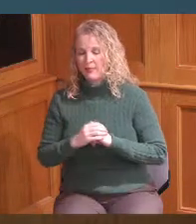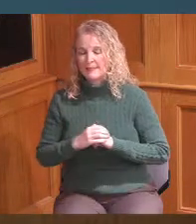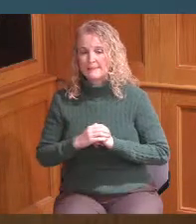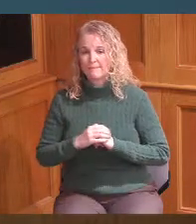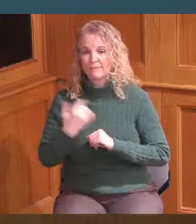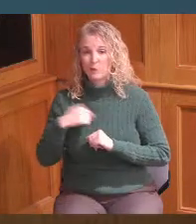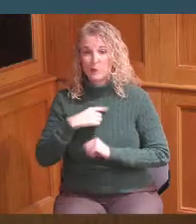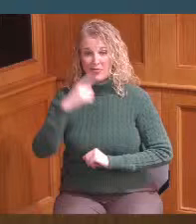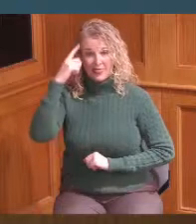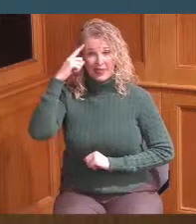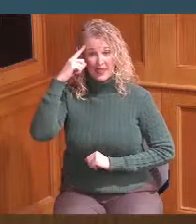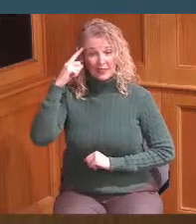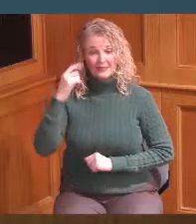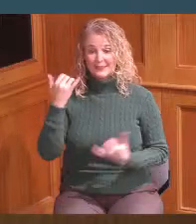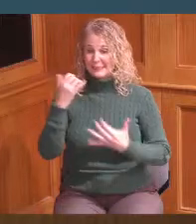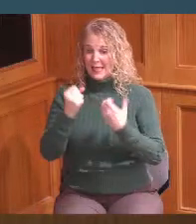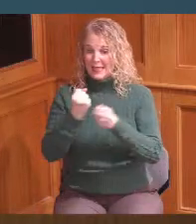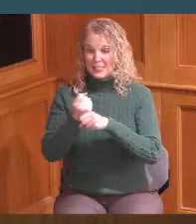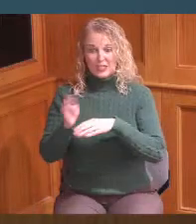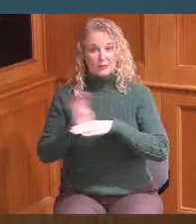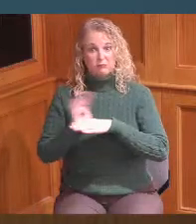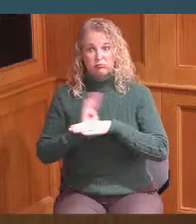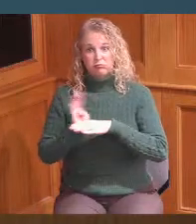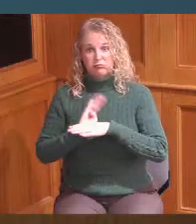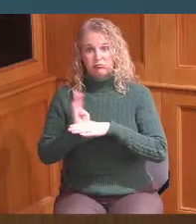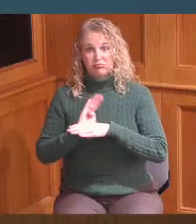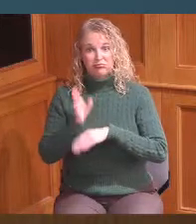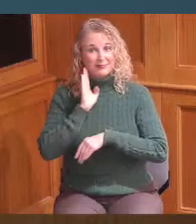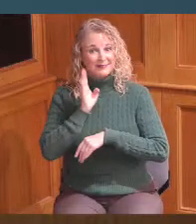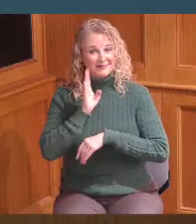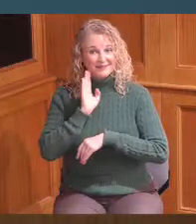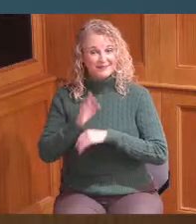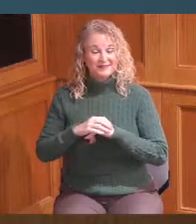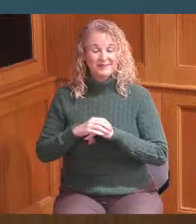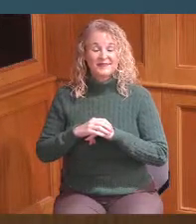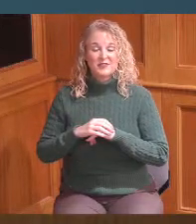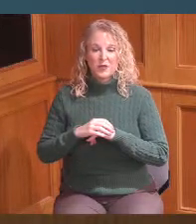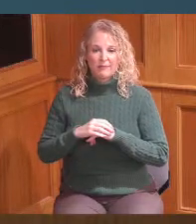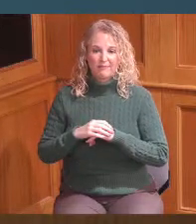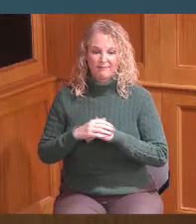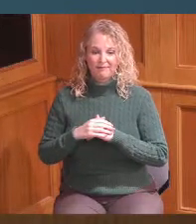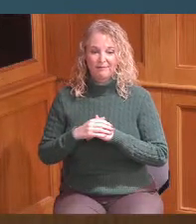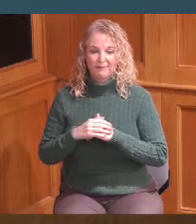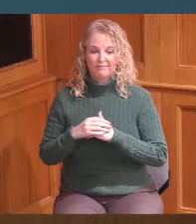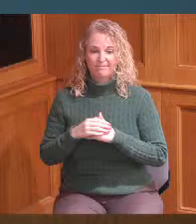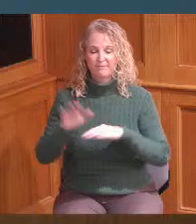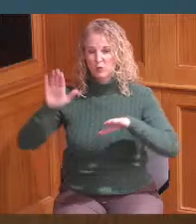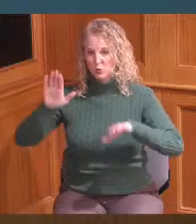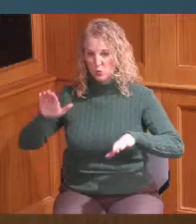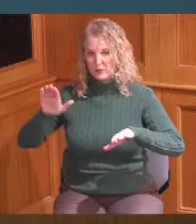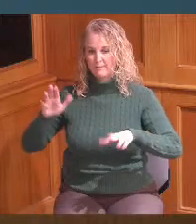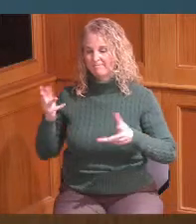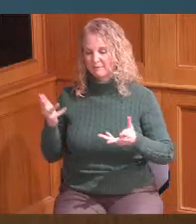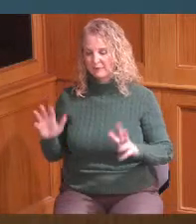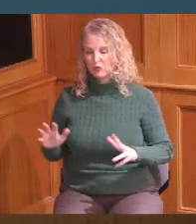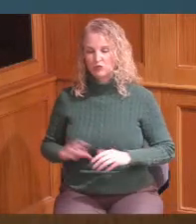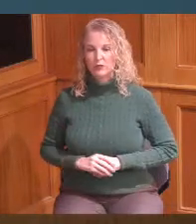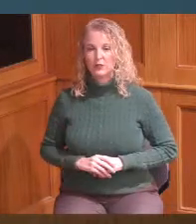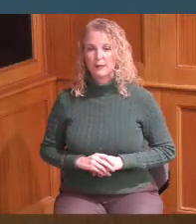We expect to have another busy year down at the Board of Revisions, and so more to come on that, but that swearing in did take